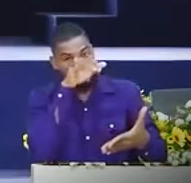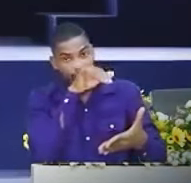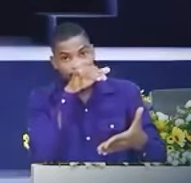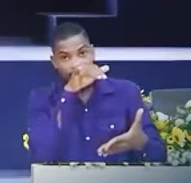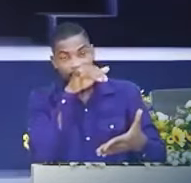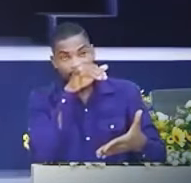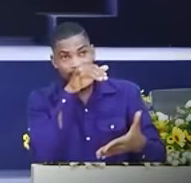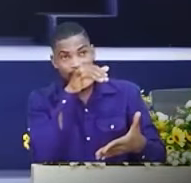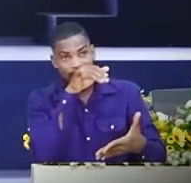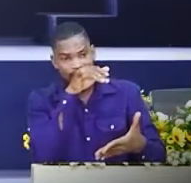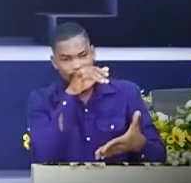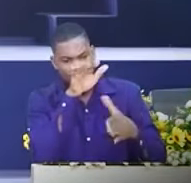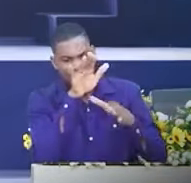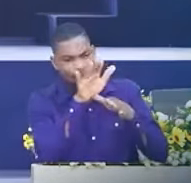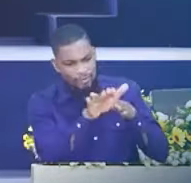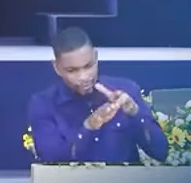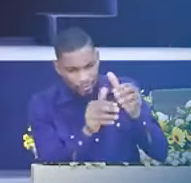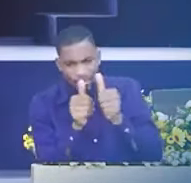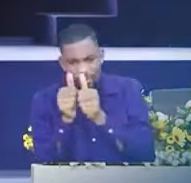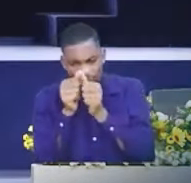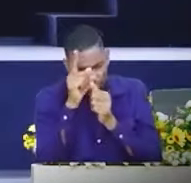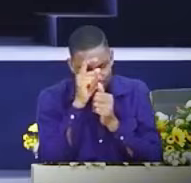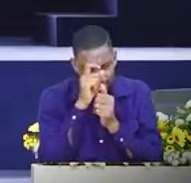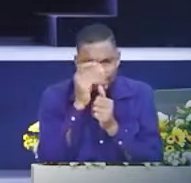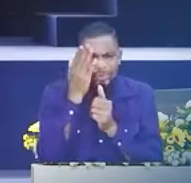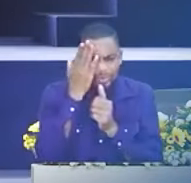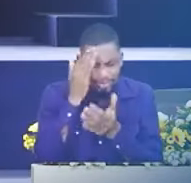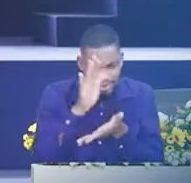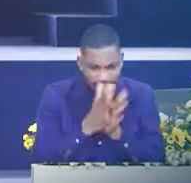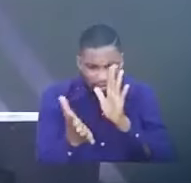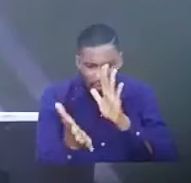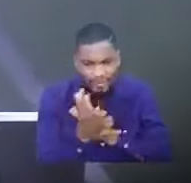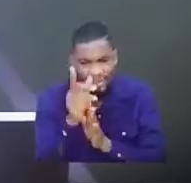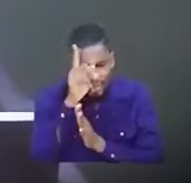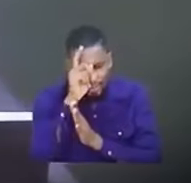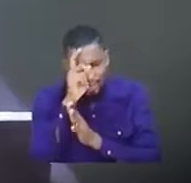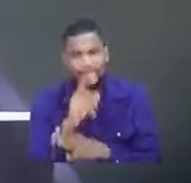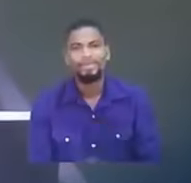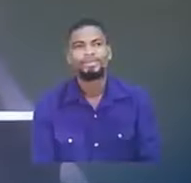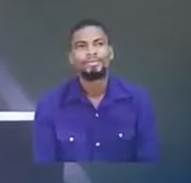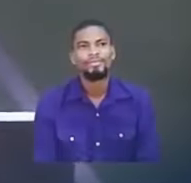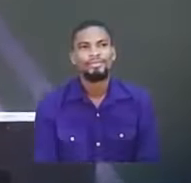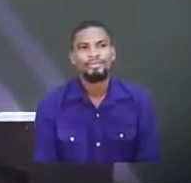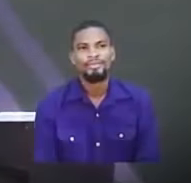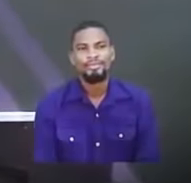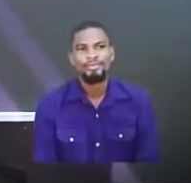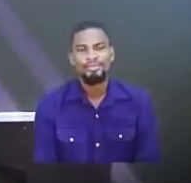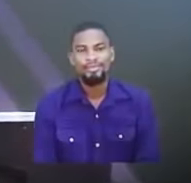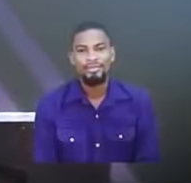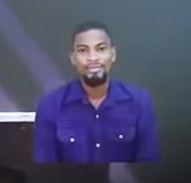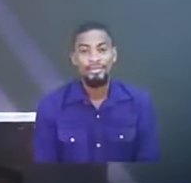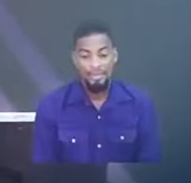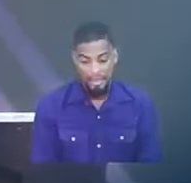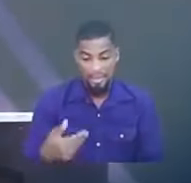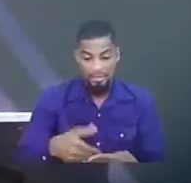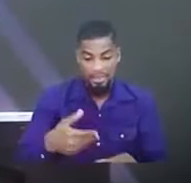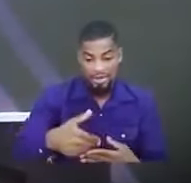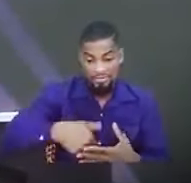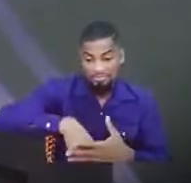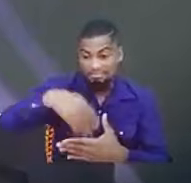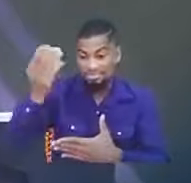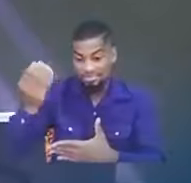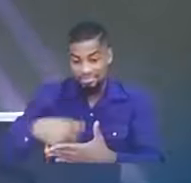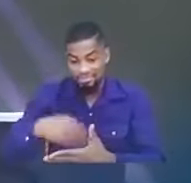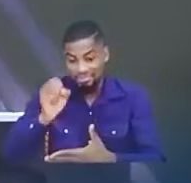So walk with the wise and you'll be wise. They wouldn't spend money anyway, anyhow.